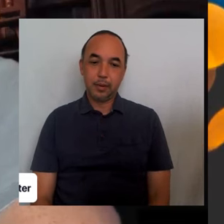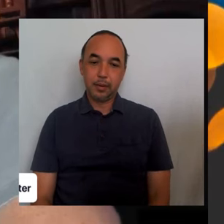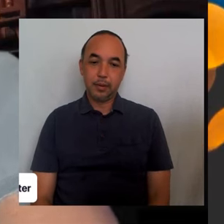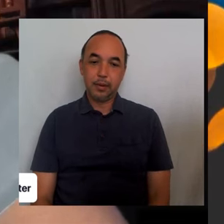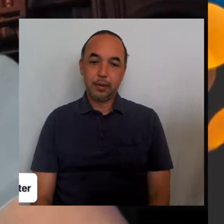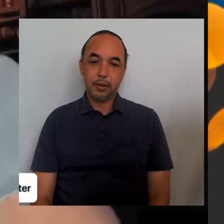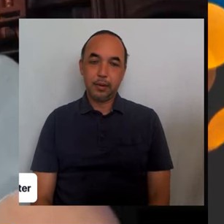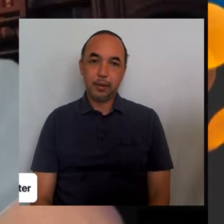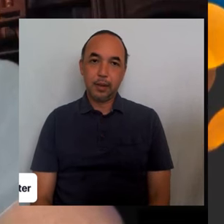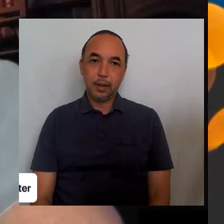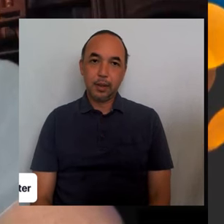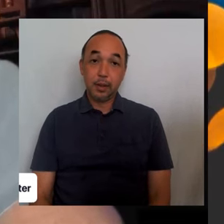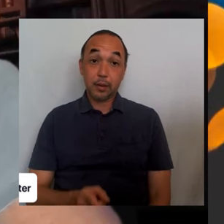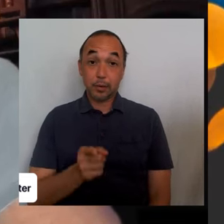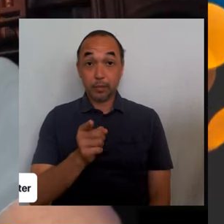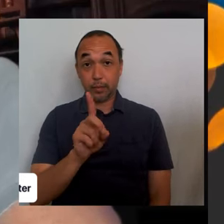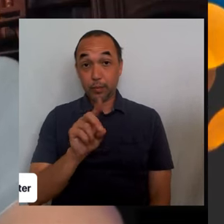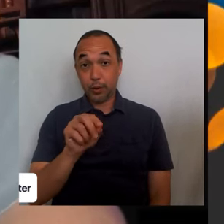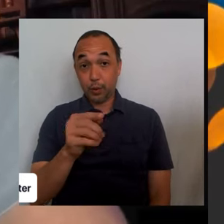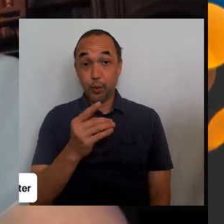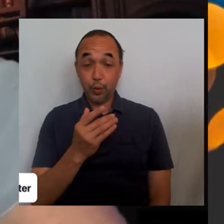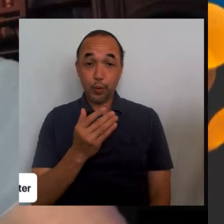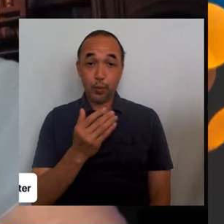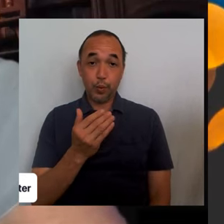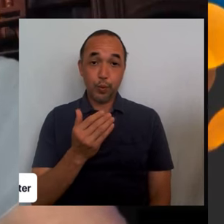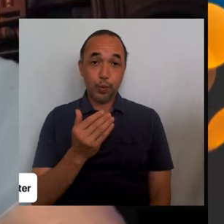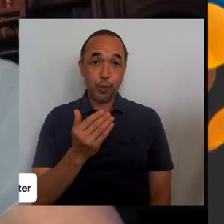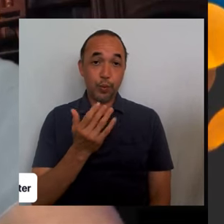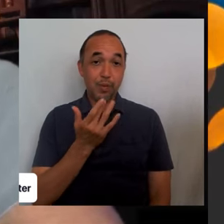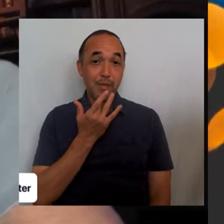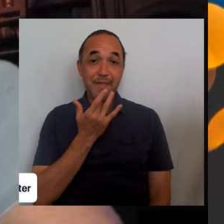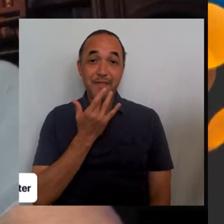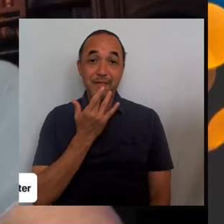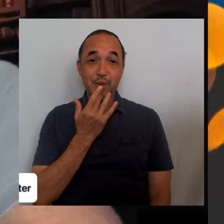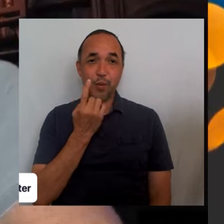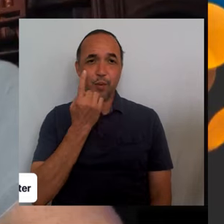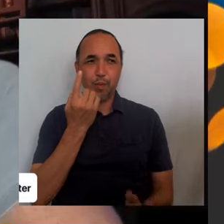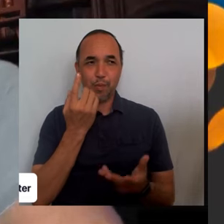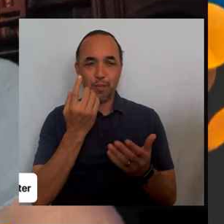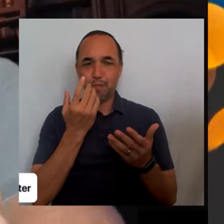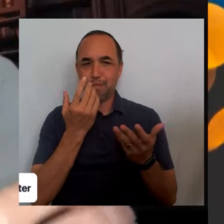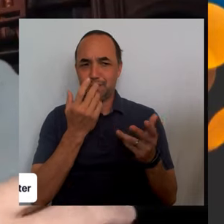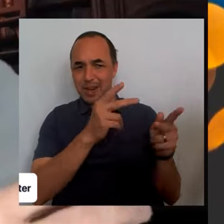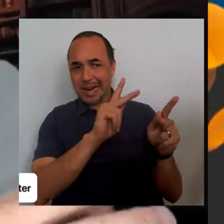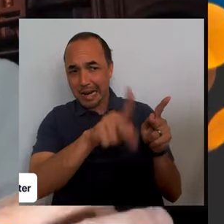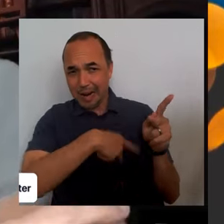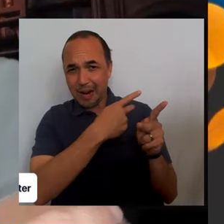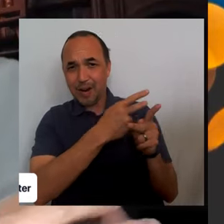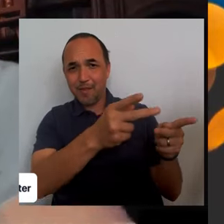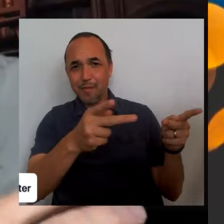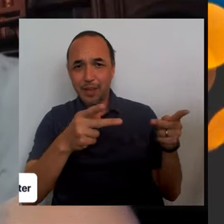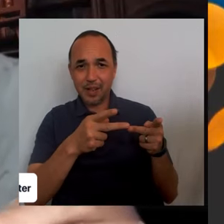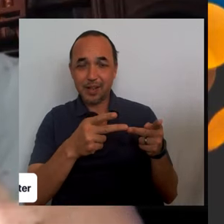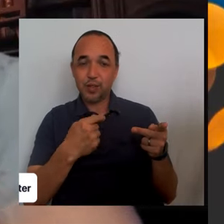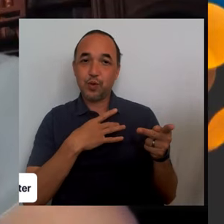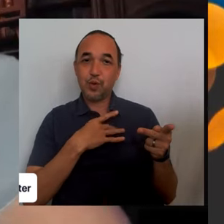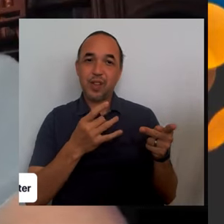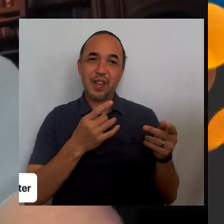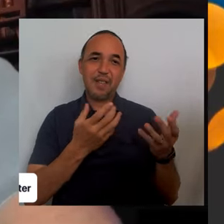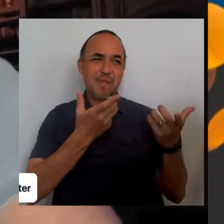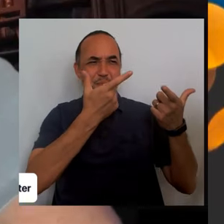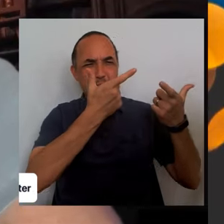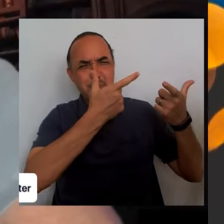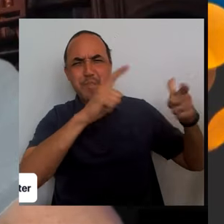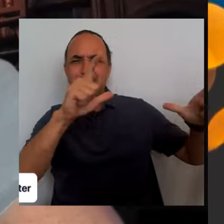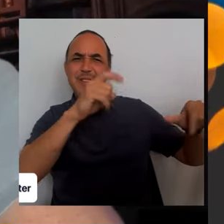do you have a preference of what kind? So Patty asks, do you have a preference of what kind of place you like to investigate? a big asylum or prison or a small family home? Is there